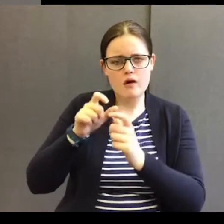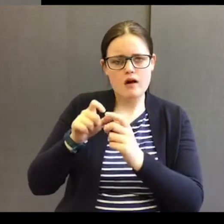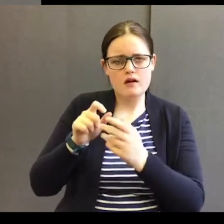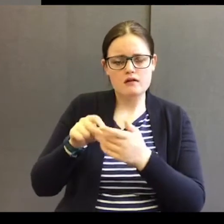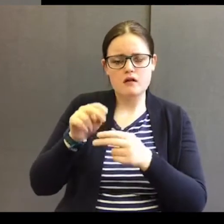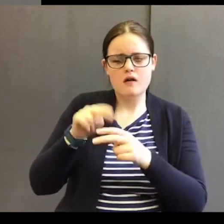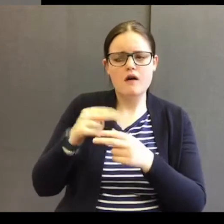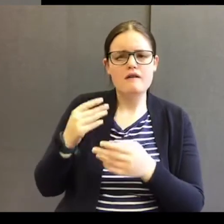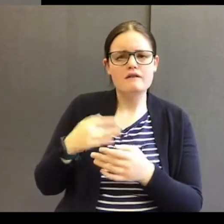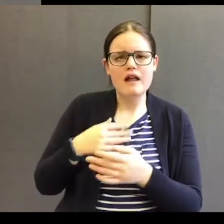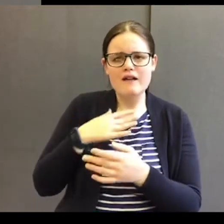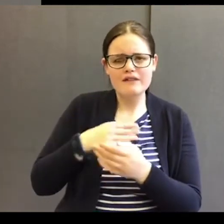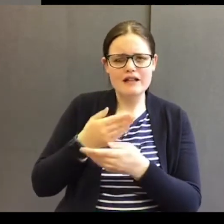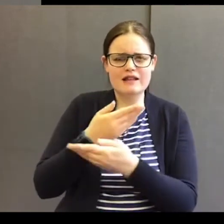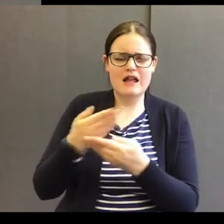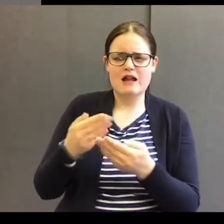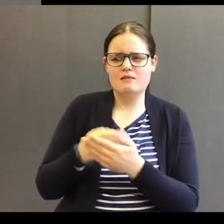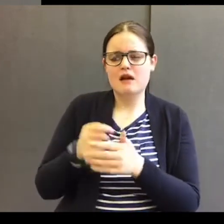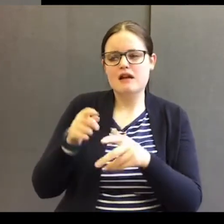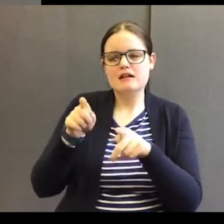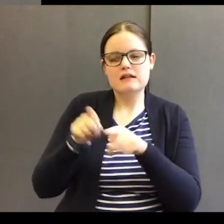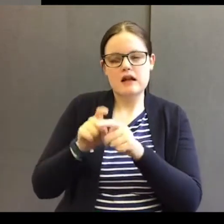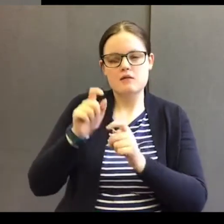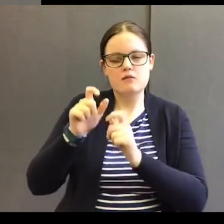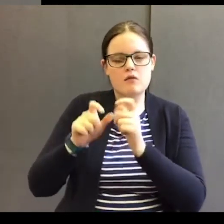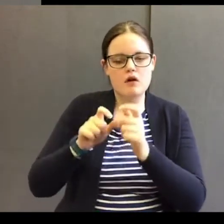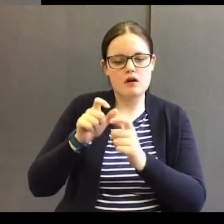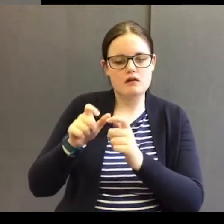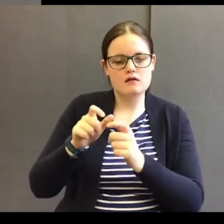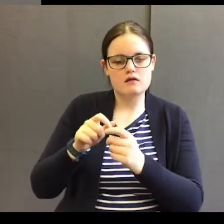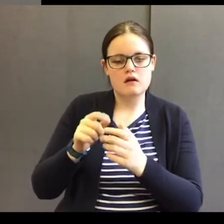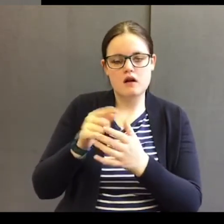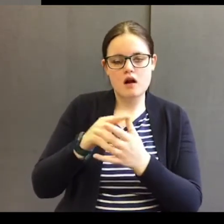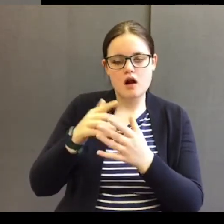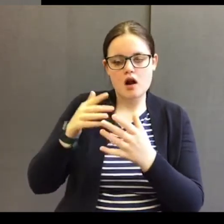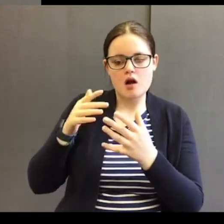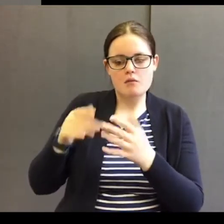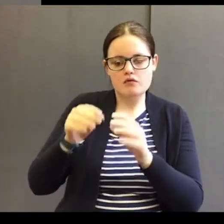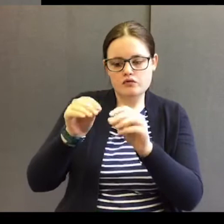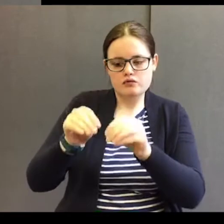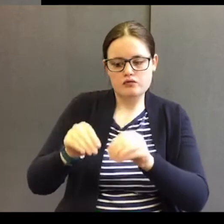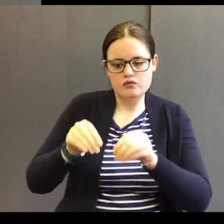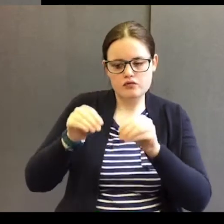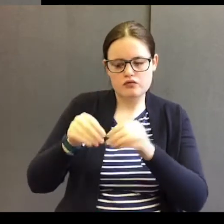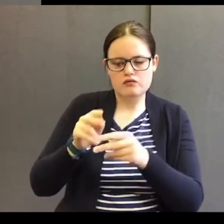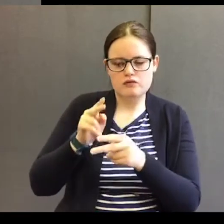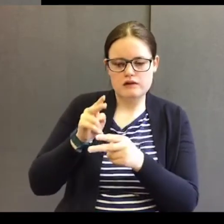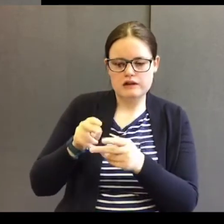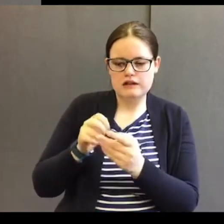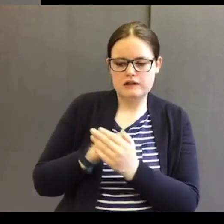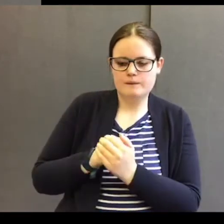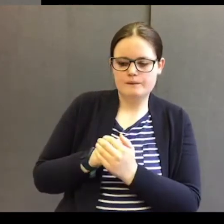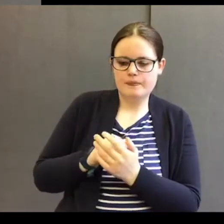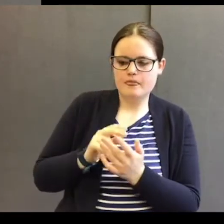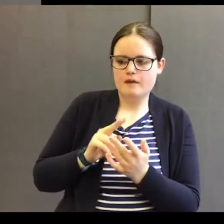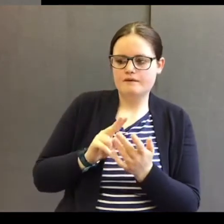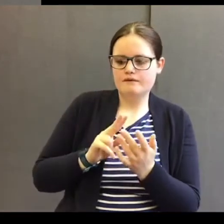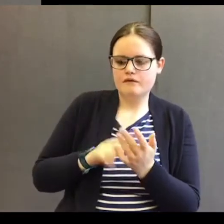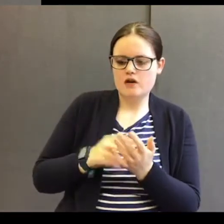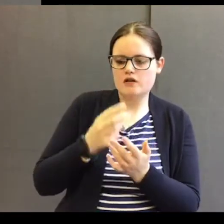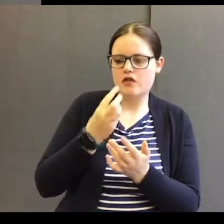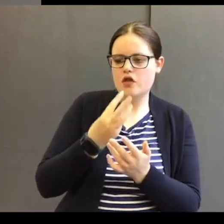the words of life, the same words that the apostles taught. Let's look